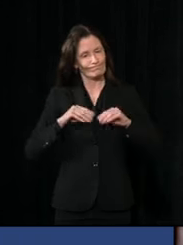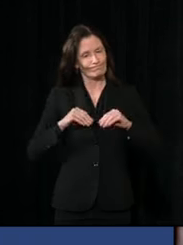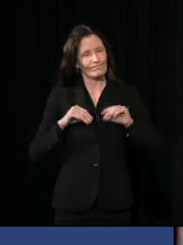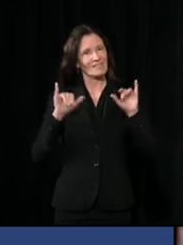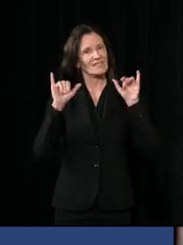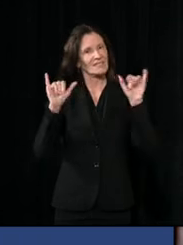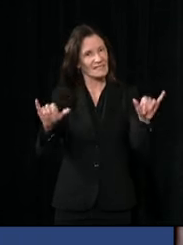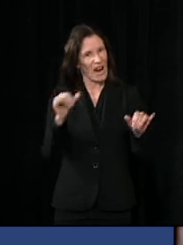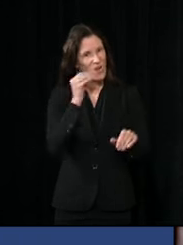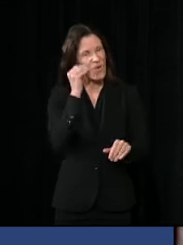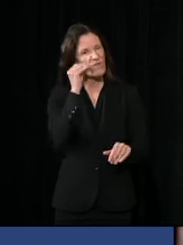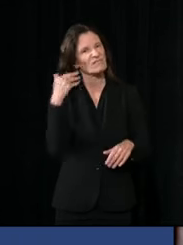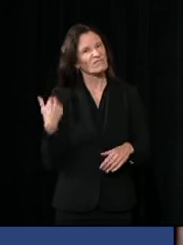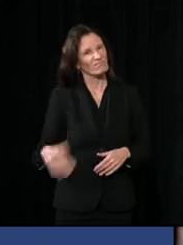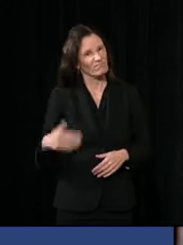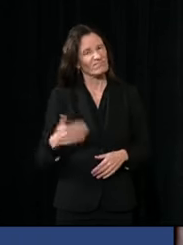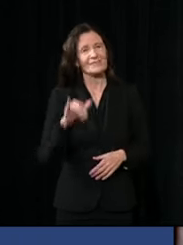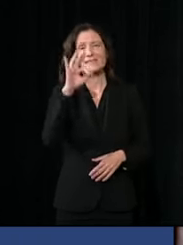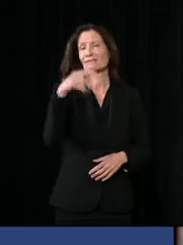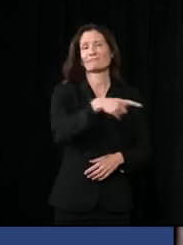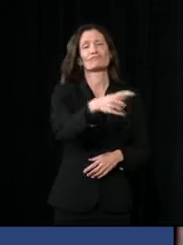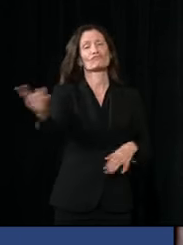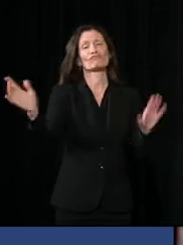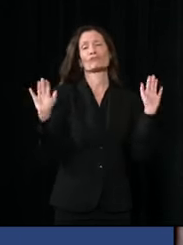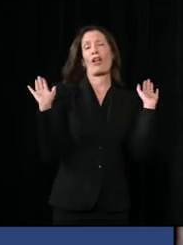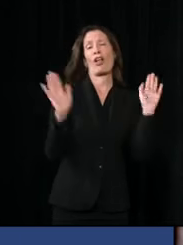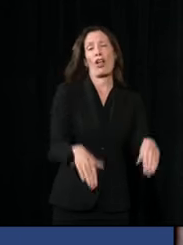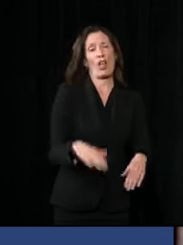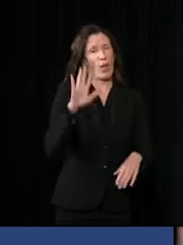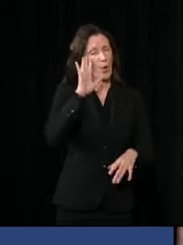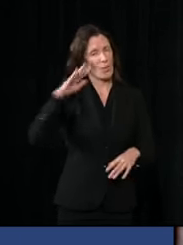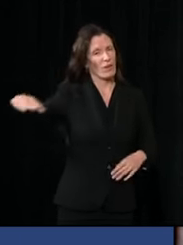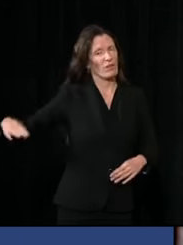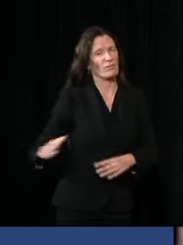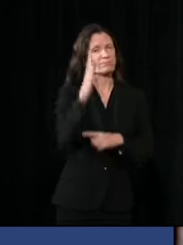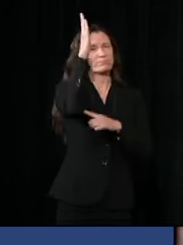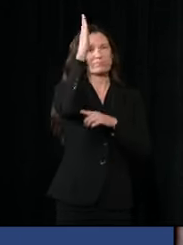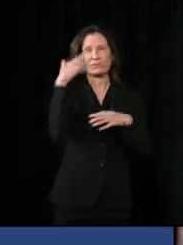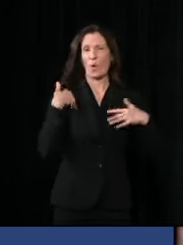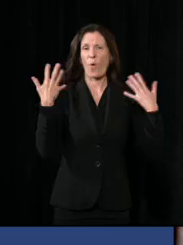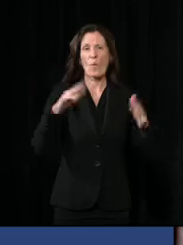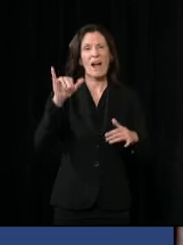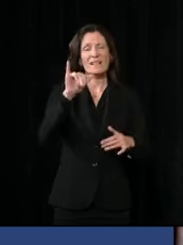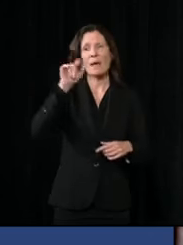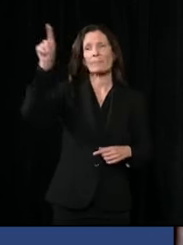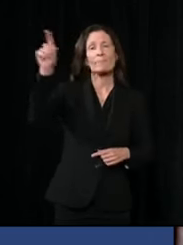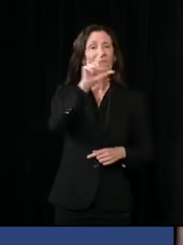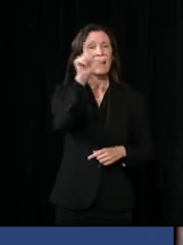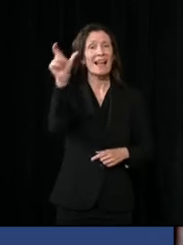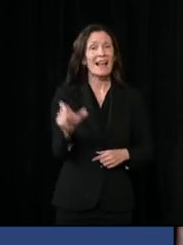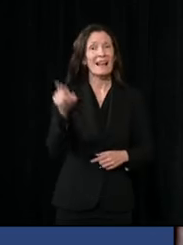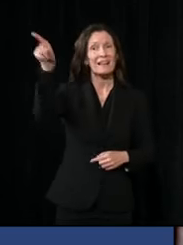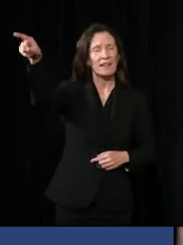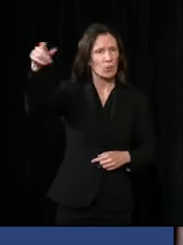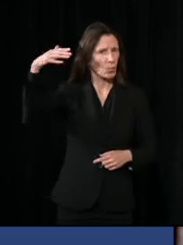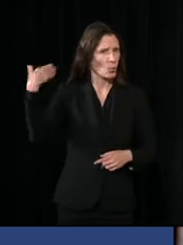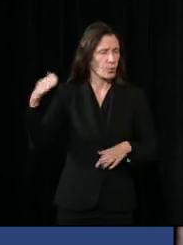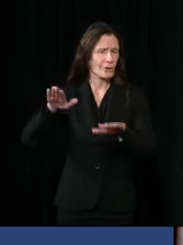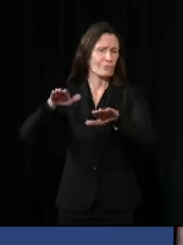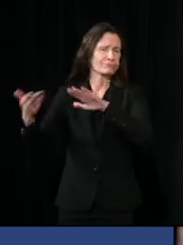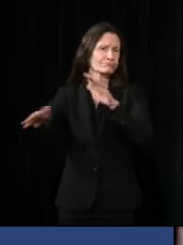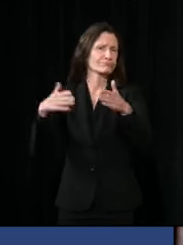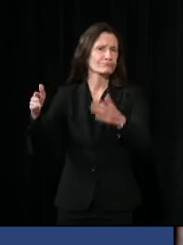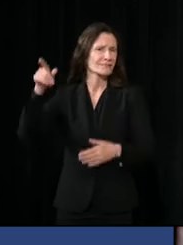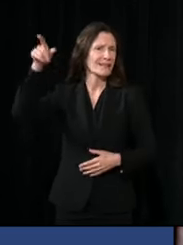new cases every day. We have a national shortage of testing materials. Many patients who